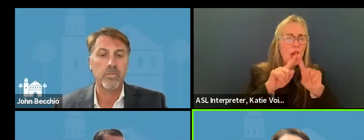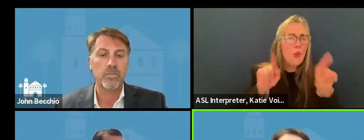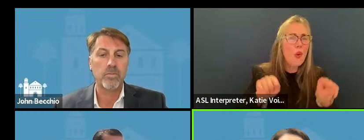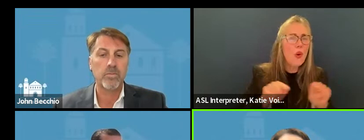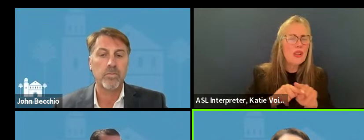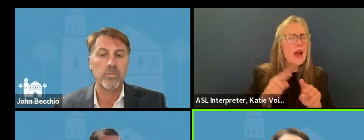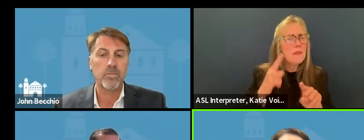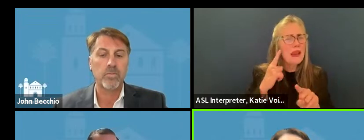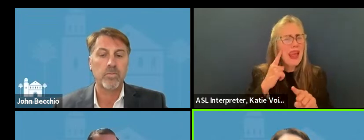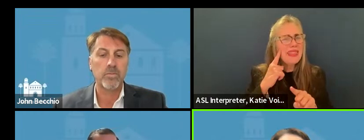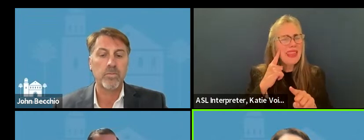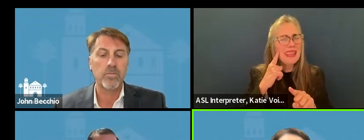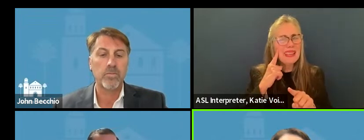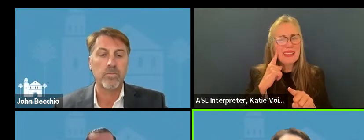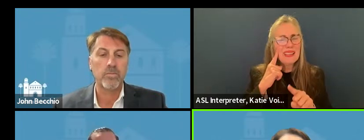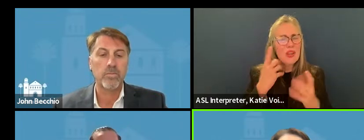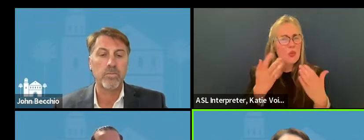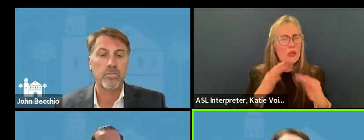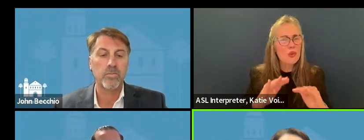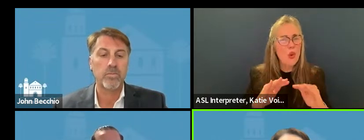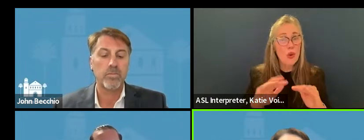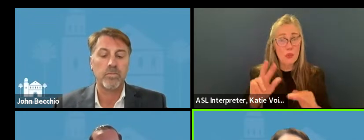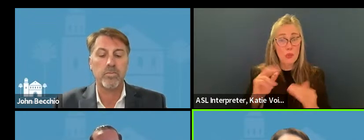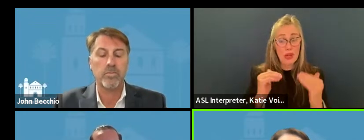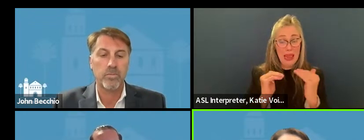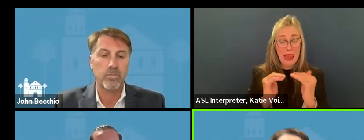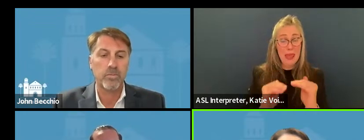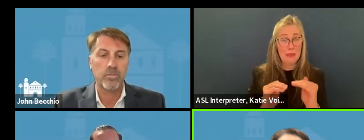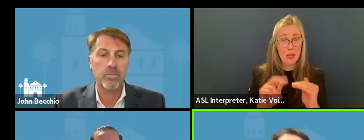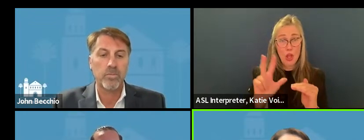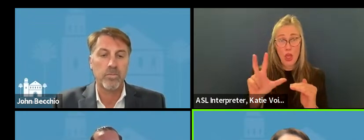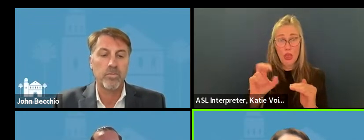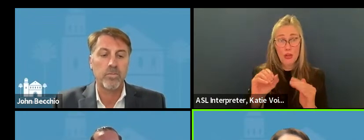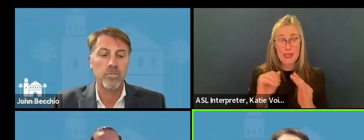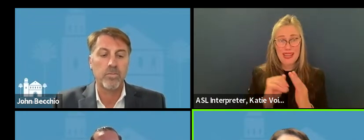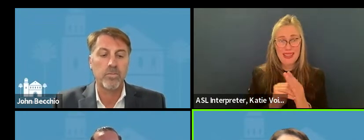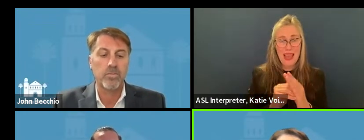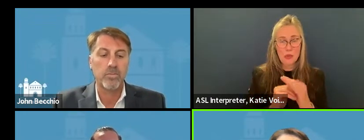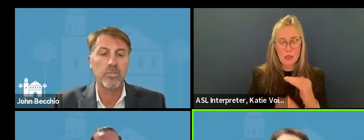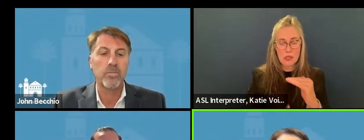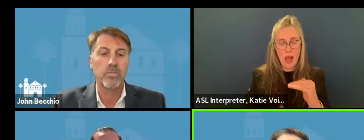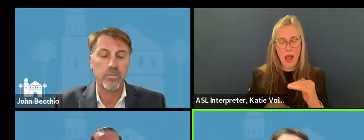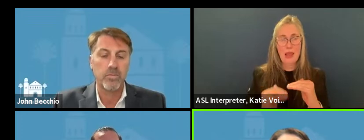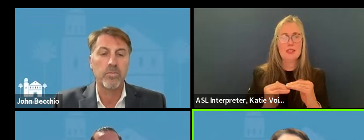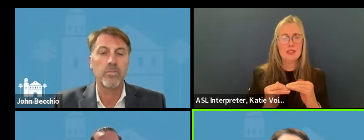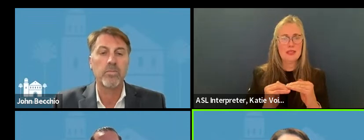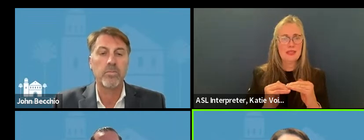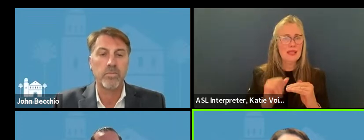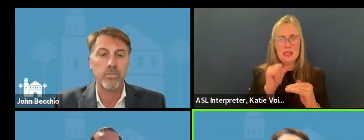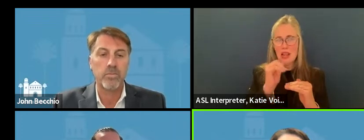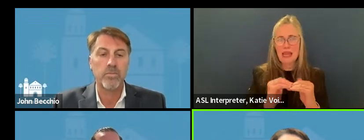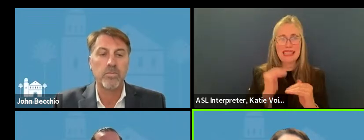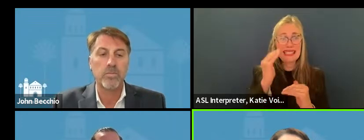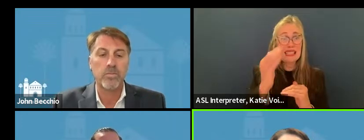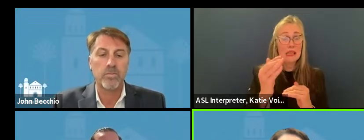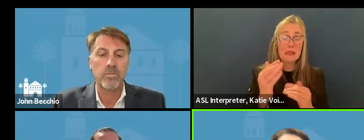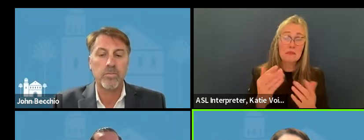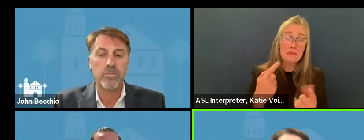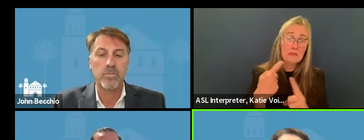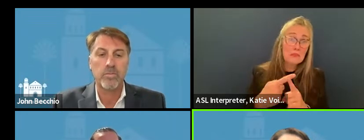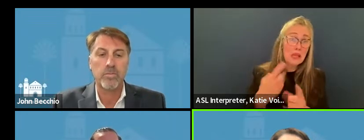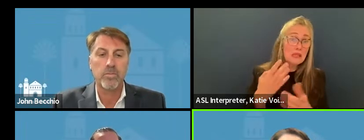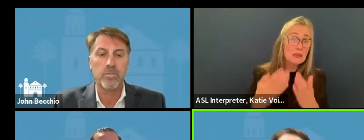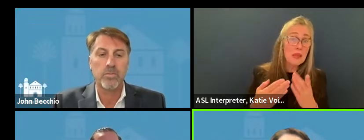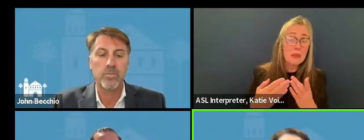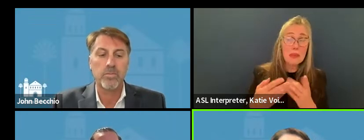reasonable. Always keeping in mind that we can look for ways to have also donors that maybe help with some of this, is